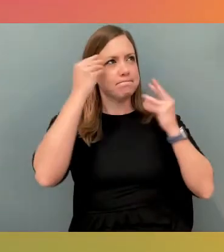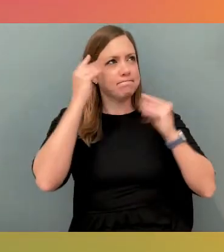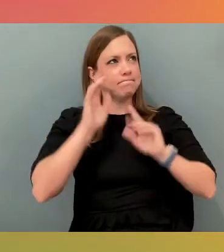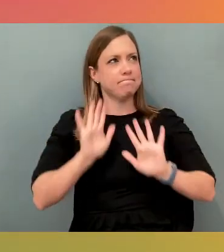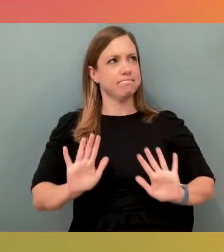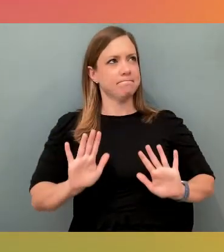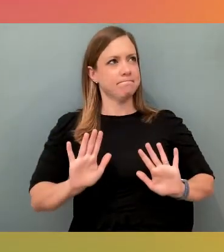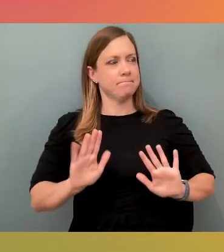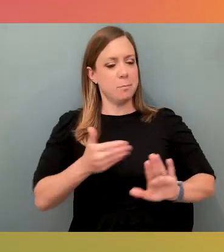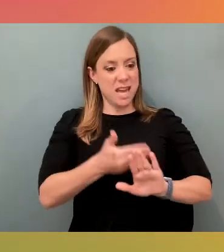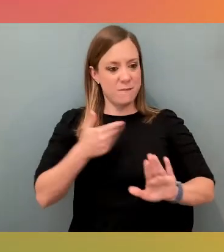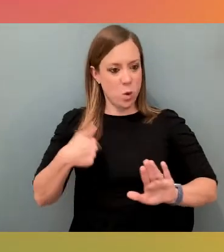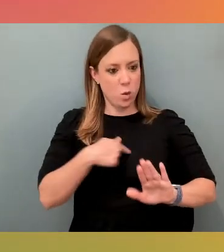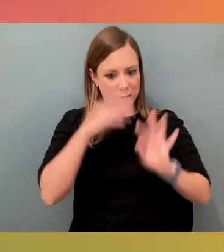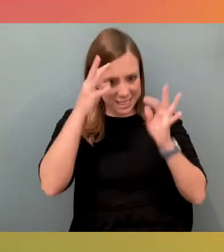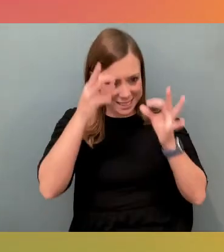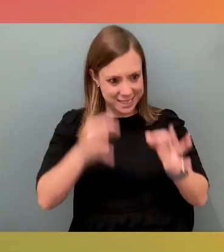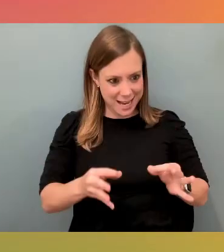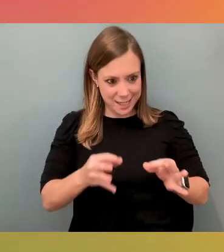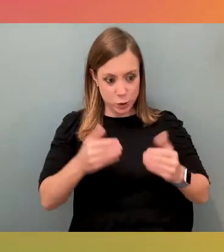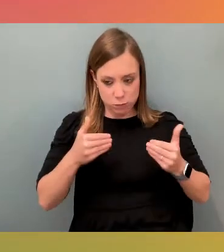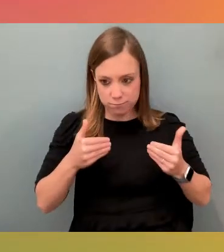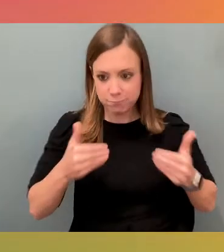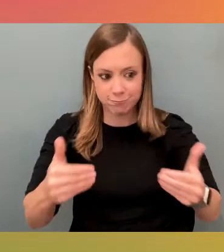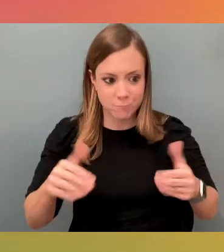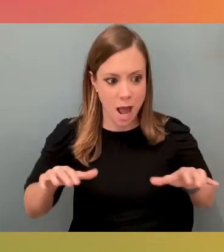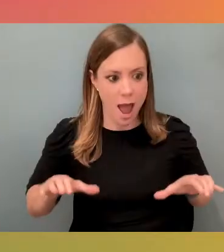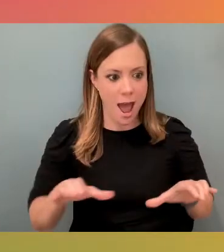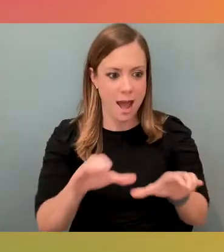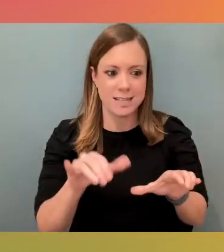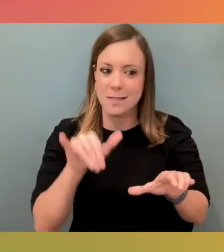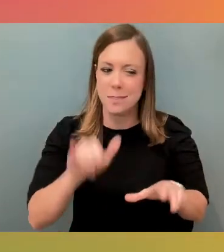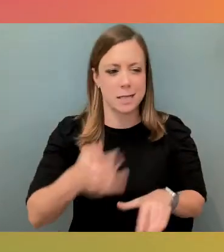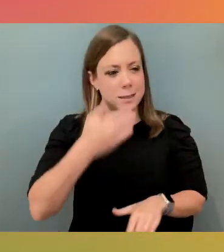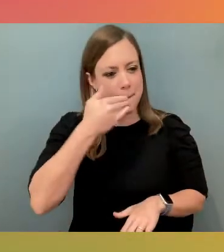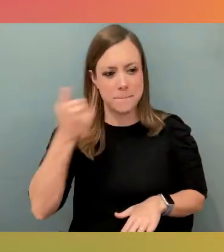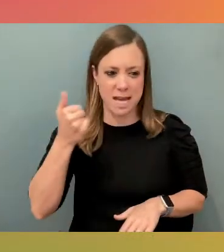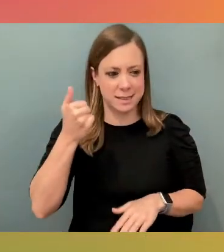speak, it's invaluable. It's probably the most important thing we can do for ourselves. well